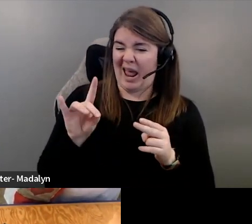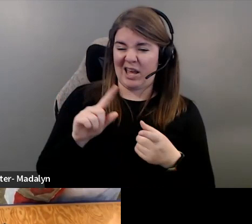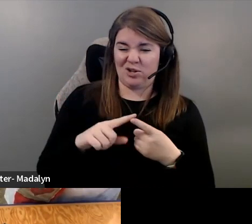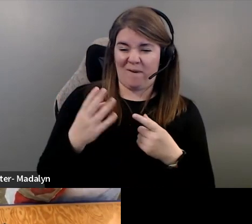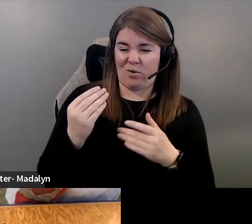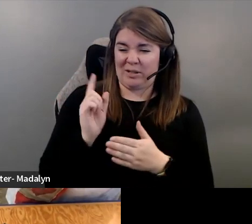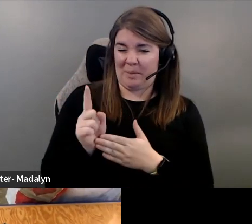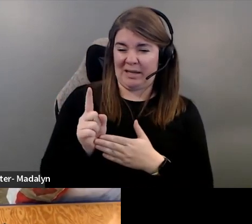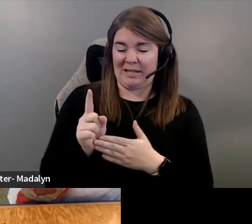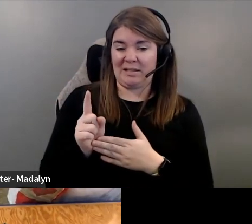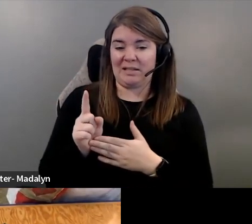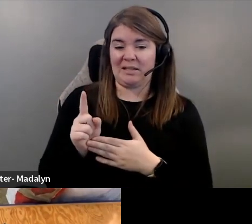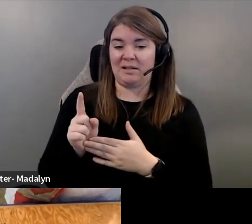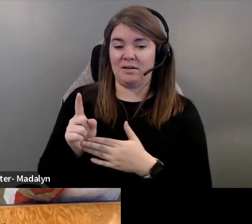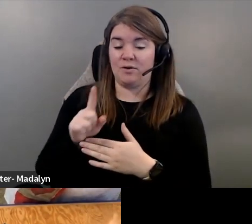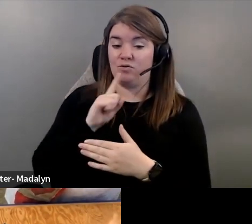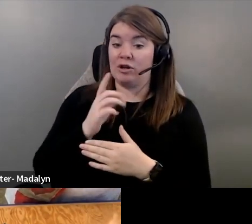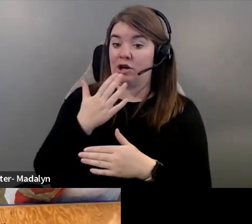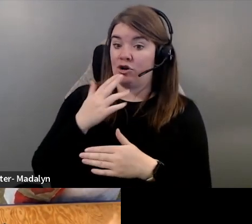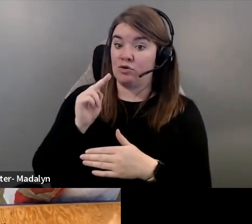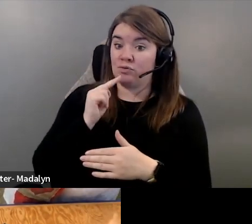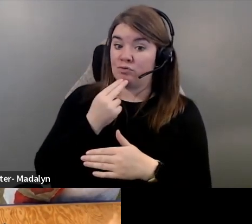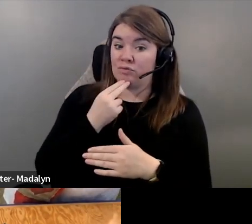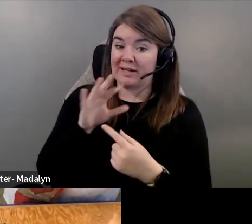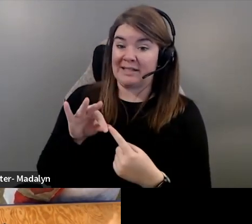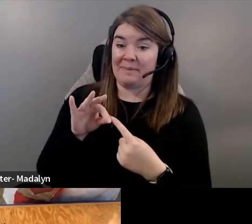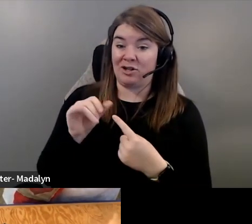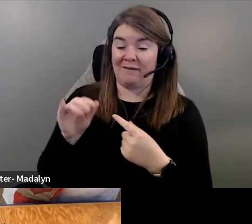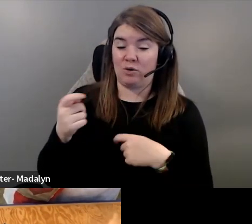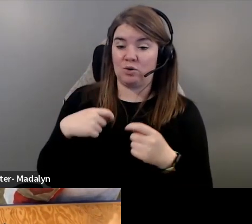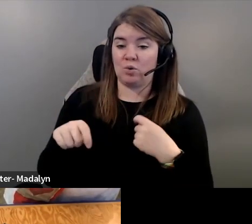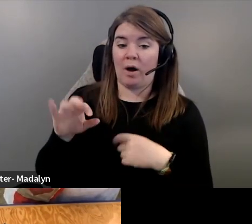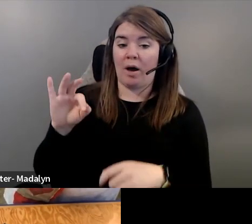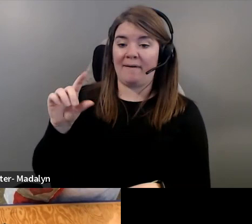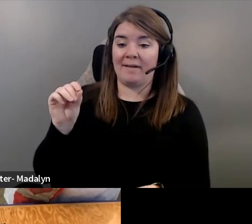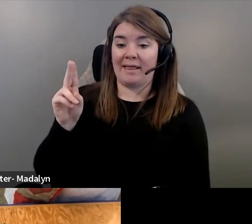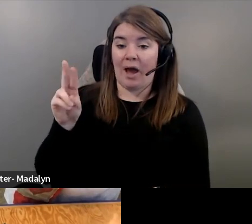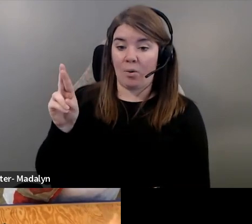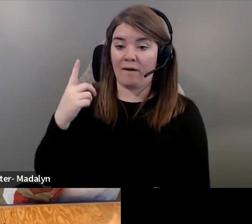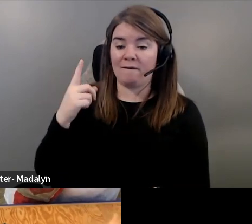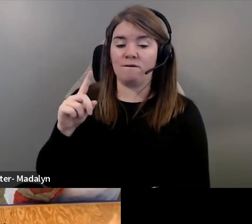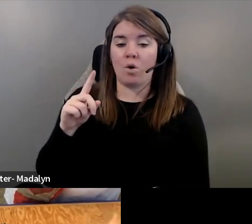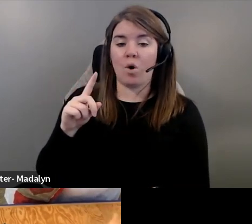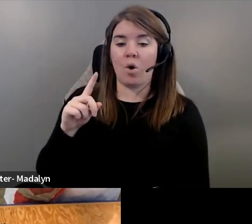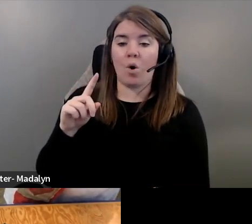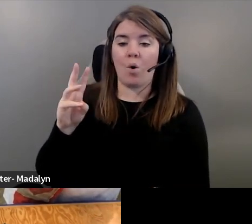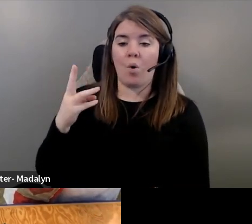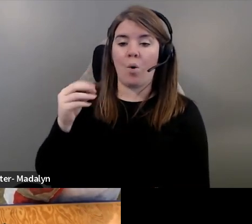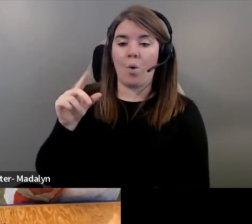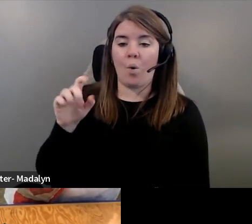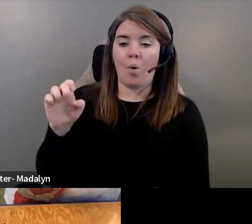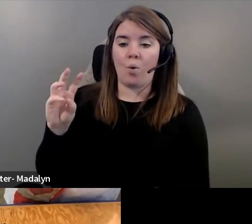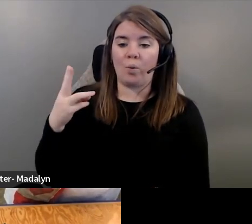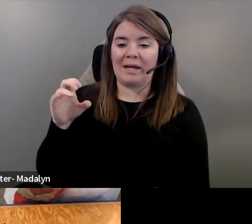and they're really nutritious, especially if you swap out some of the flour for whole wheat flour. I never use all whole